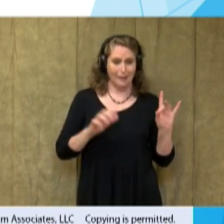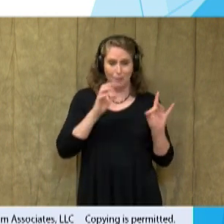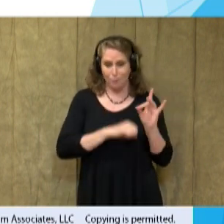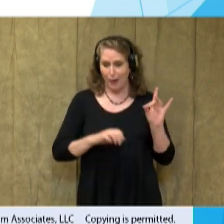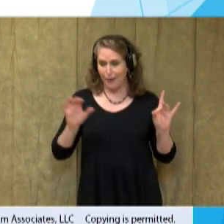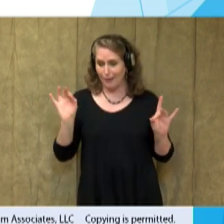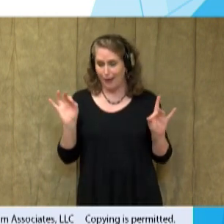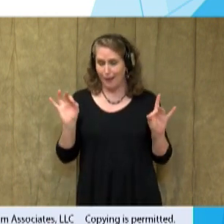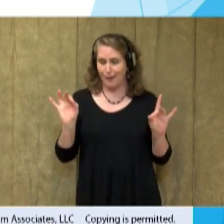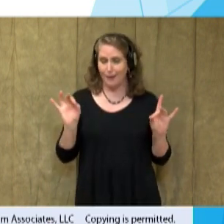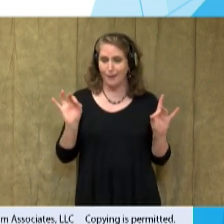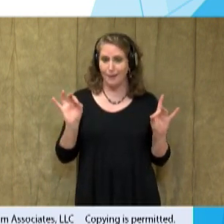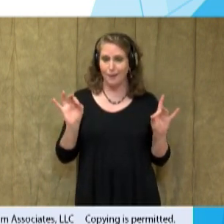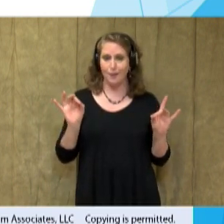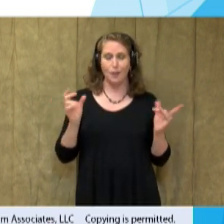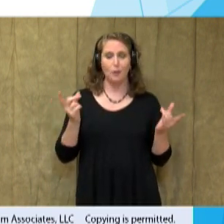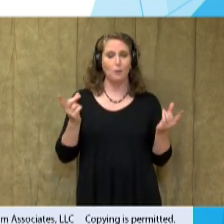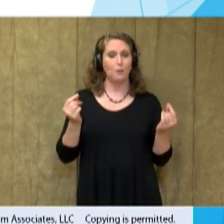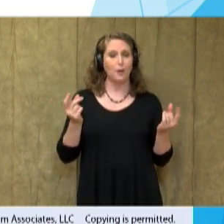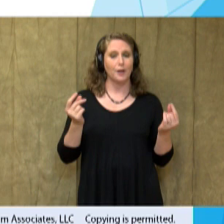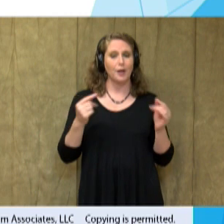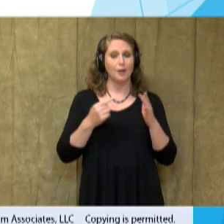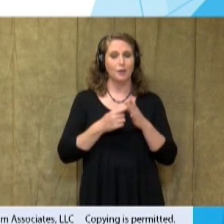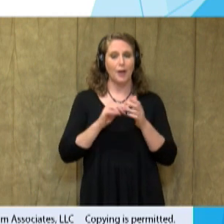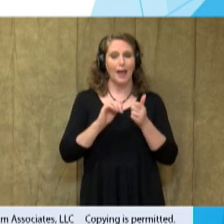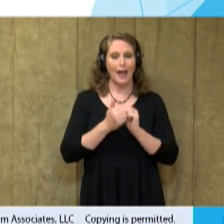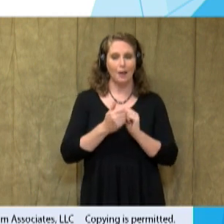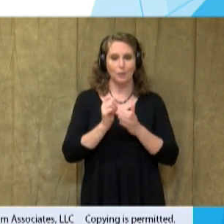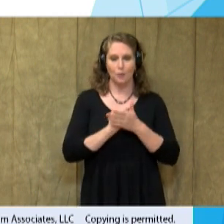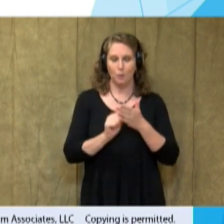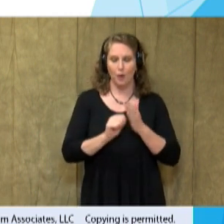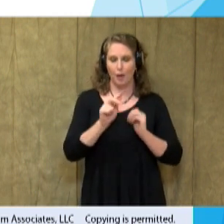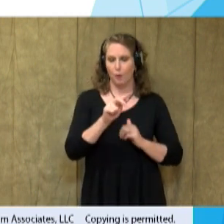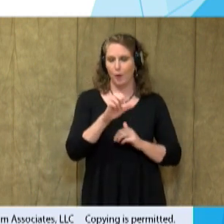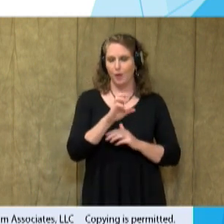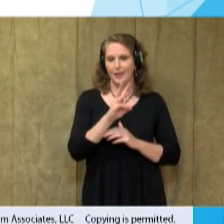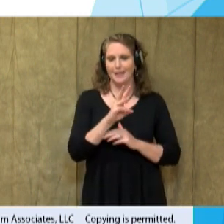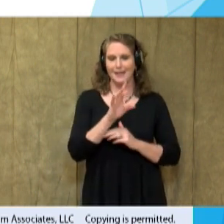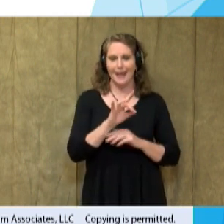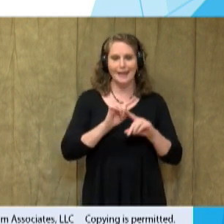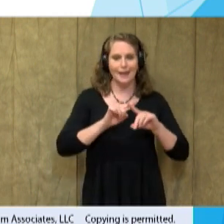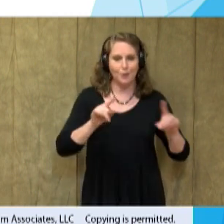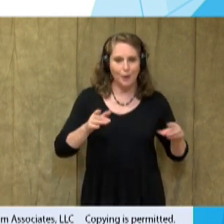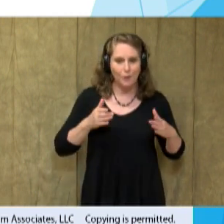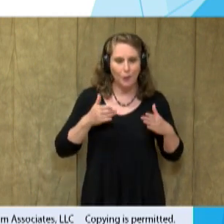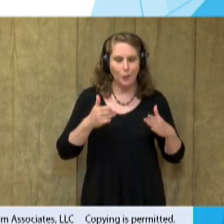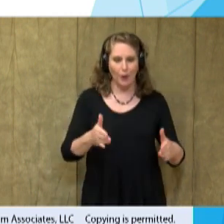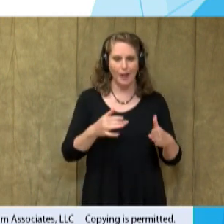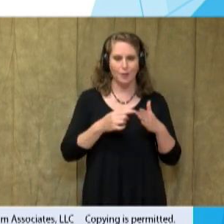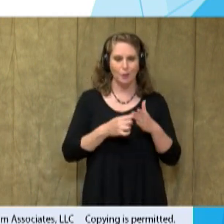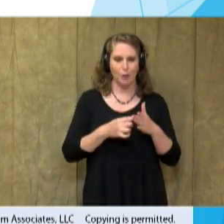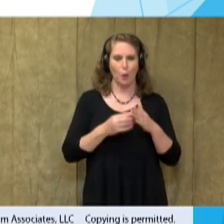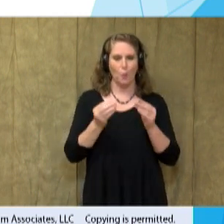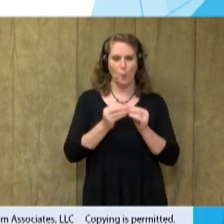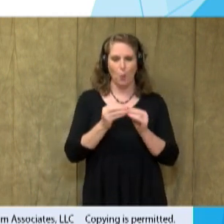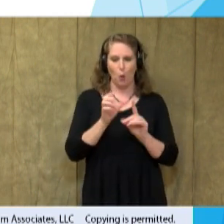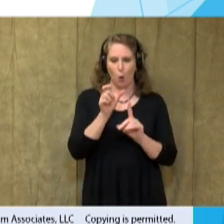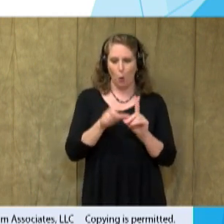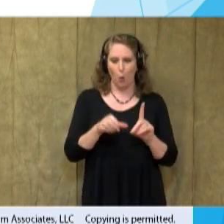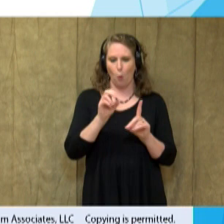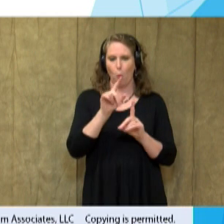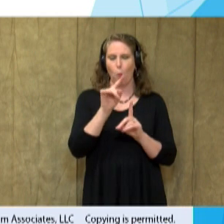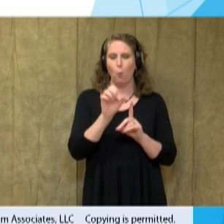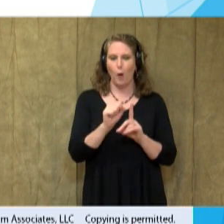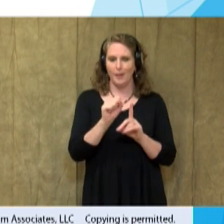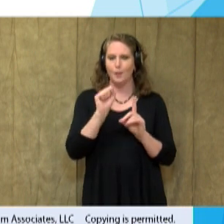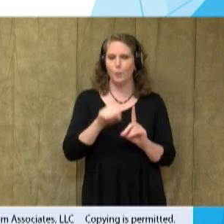without regrouping. So we're going to show how to write 368 a different way to show more ones because we need more ones